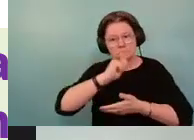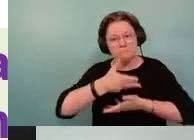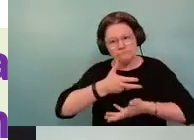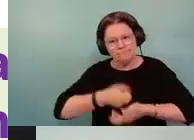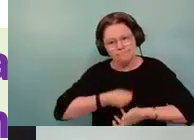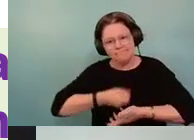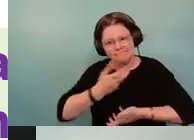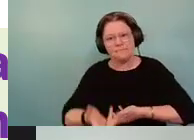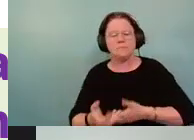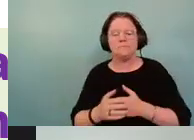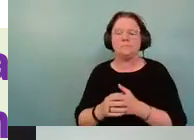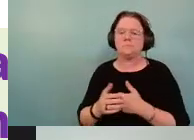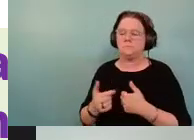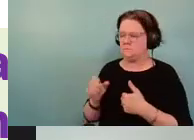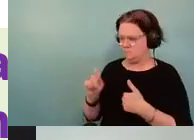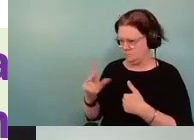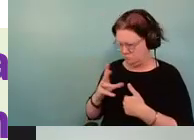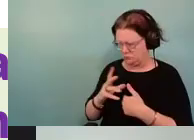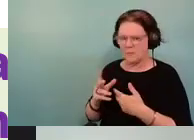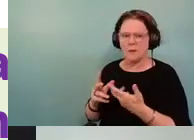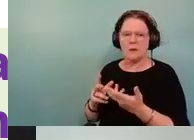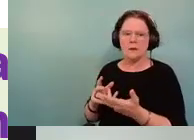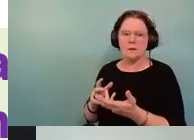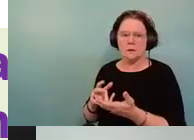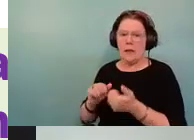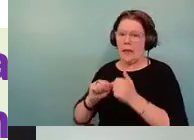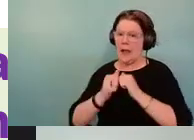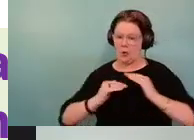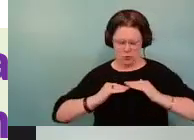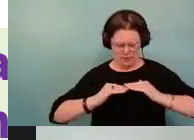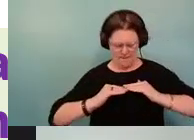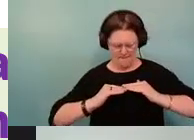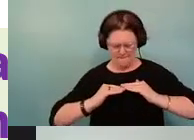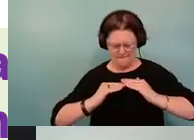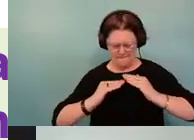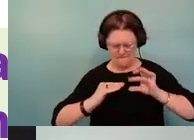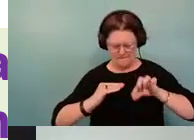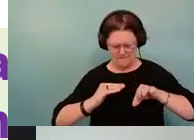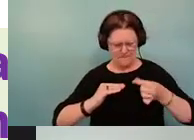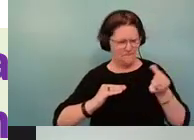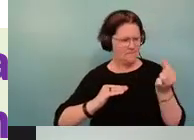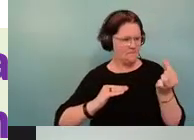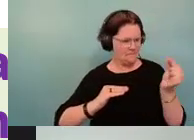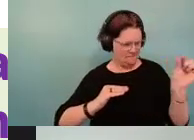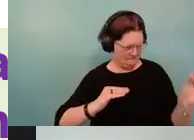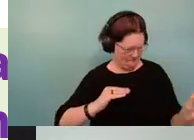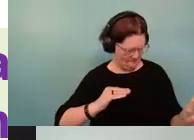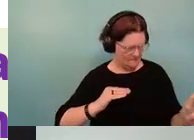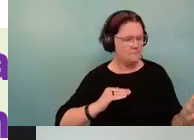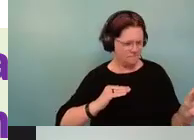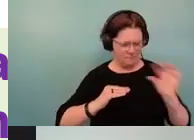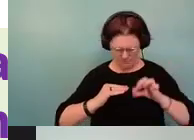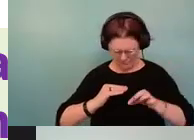talk to them about how do we find ways to open that box and take one thing out at a time so that you don't